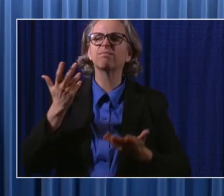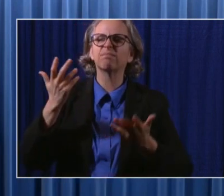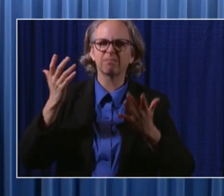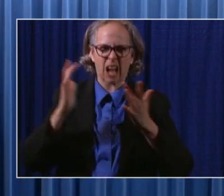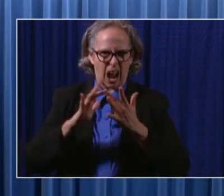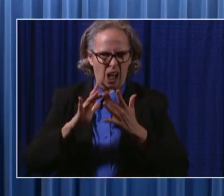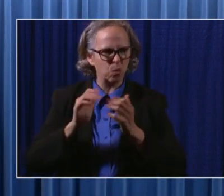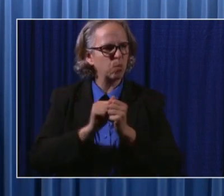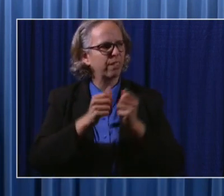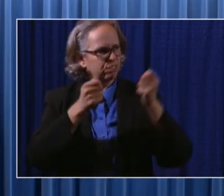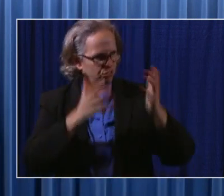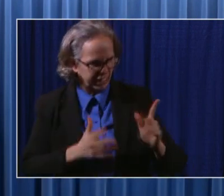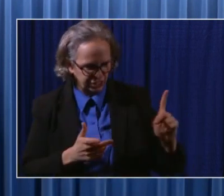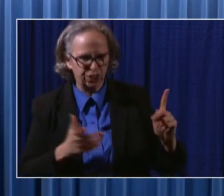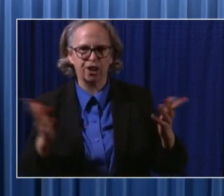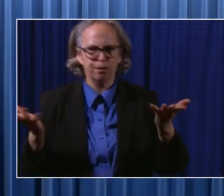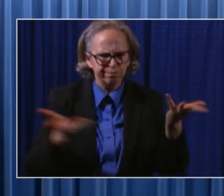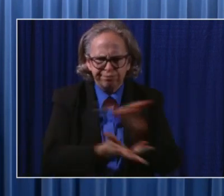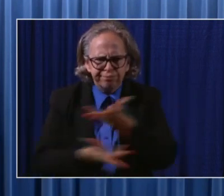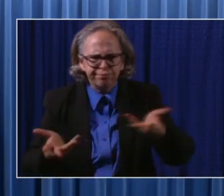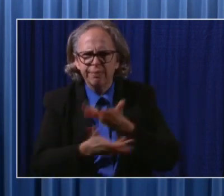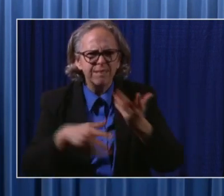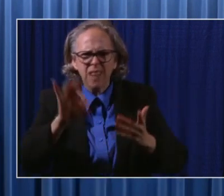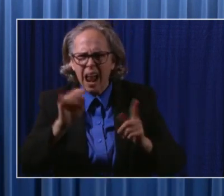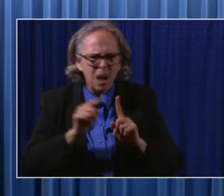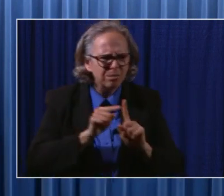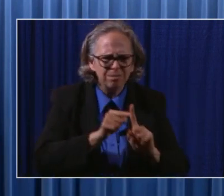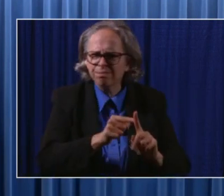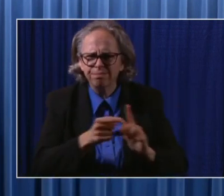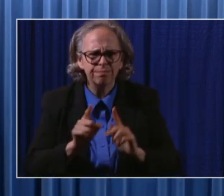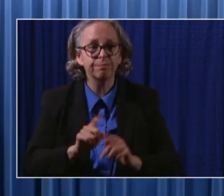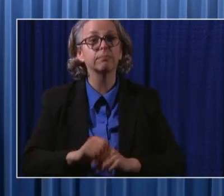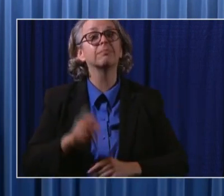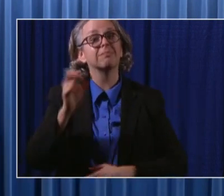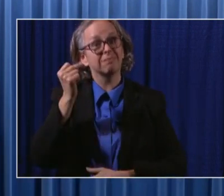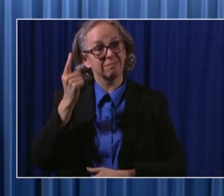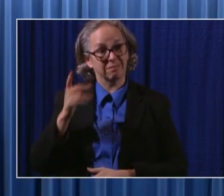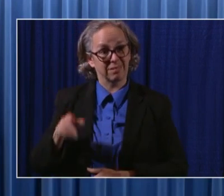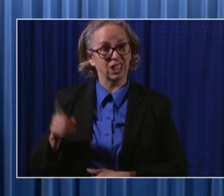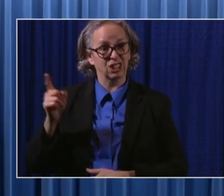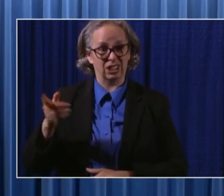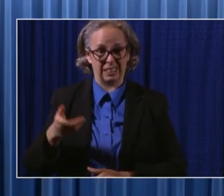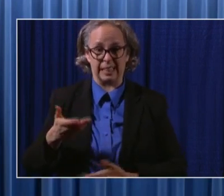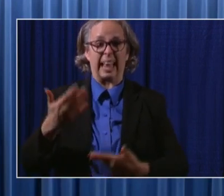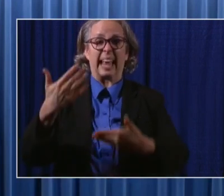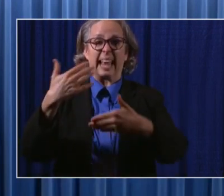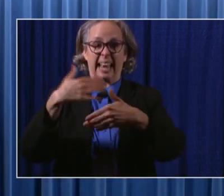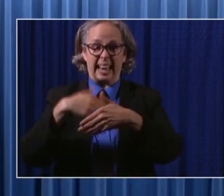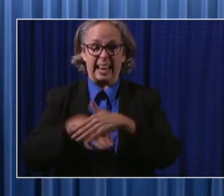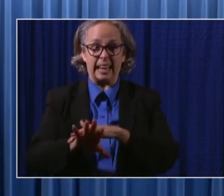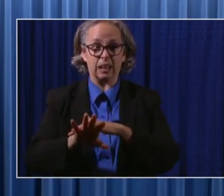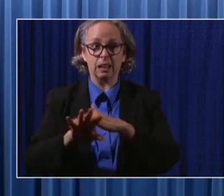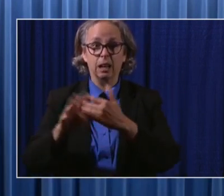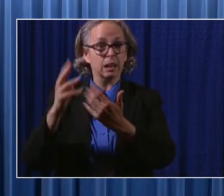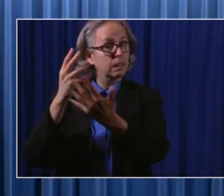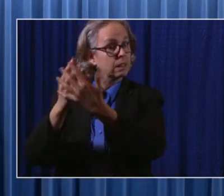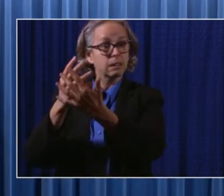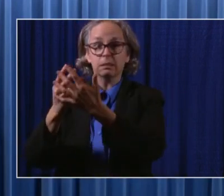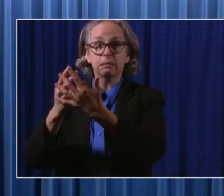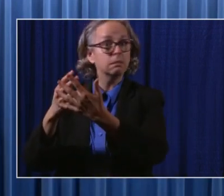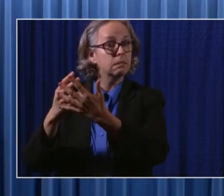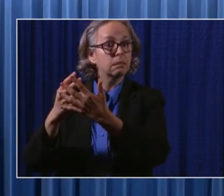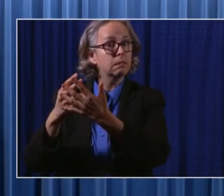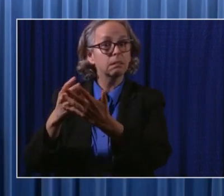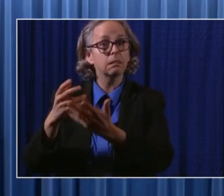Director Chambers-Smith has not physically been inside a prison since June 26th and has not